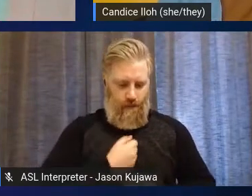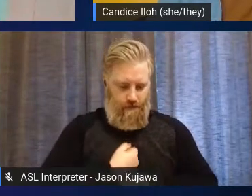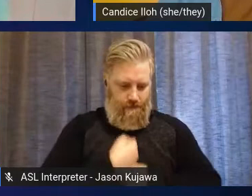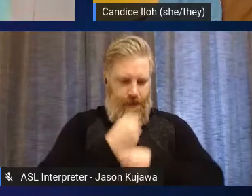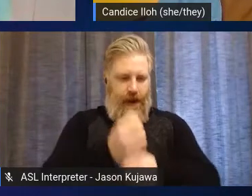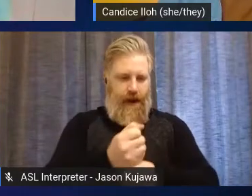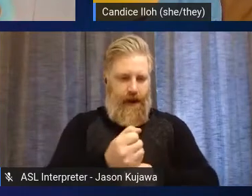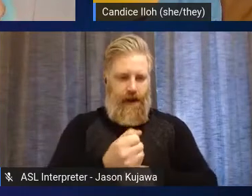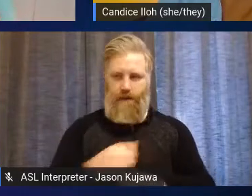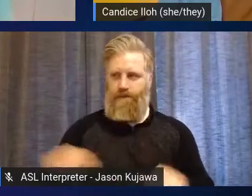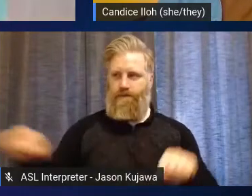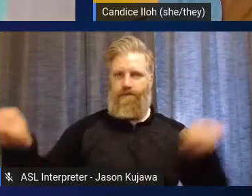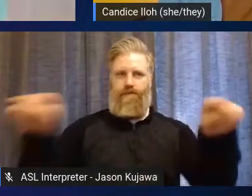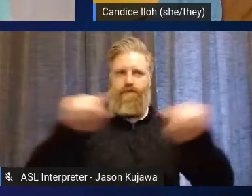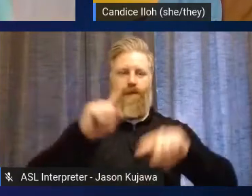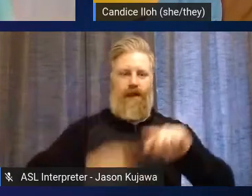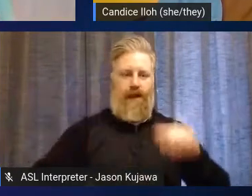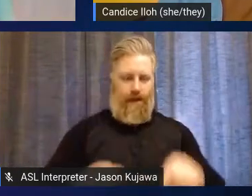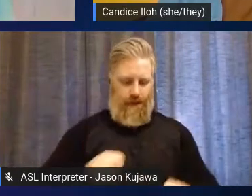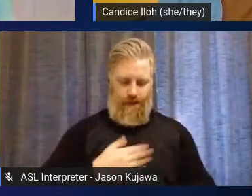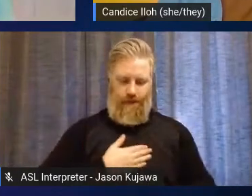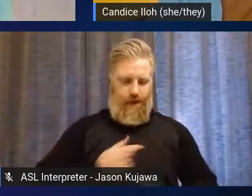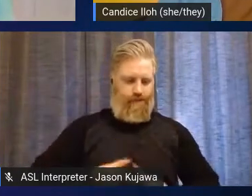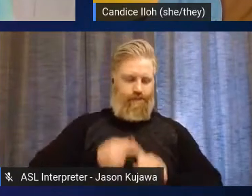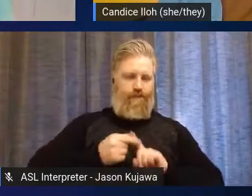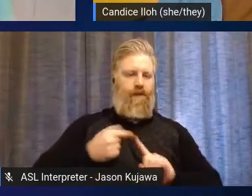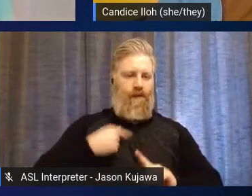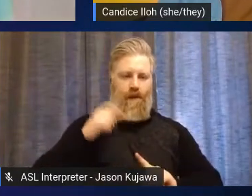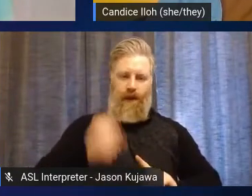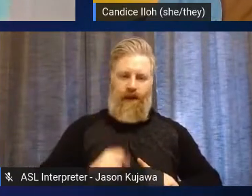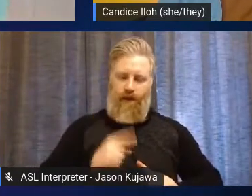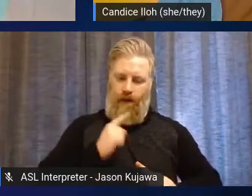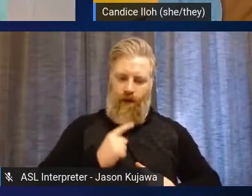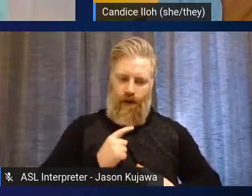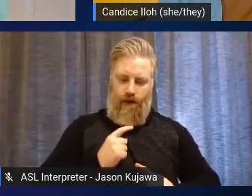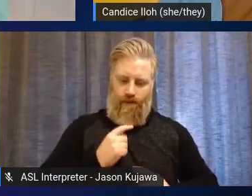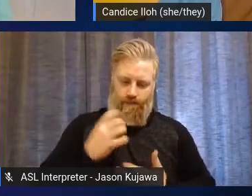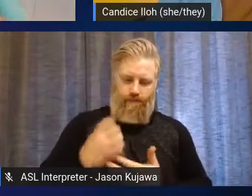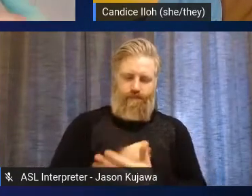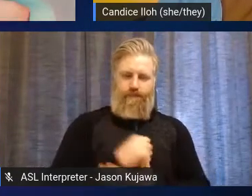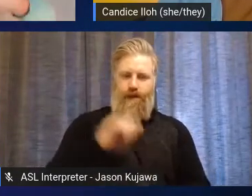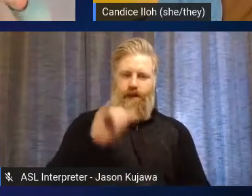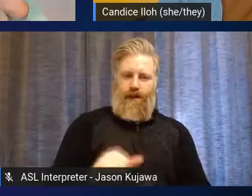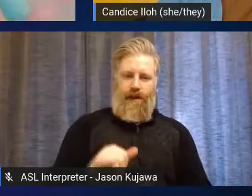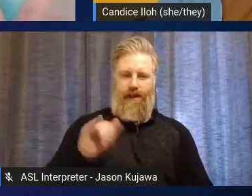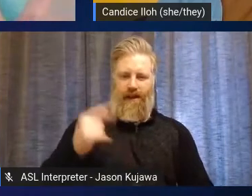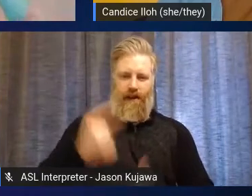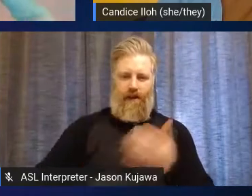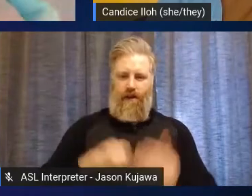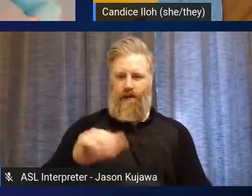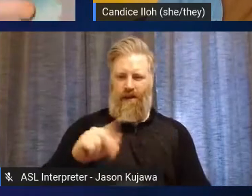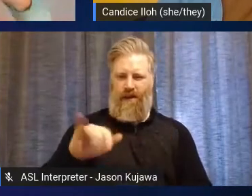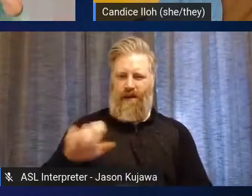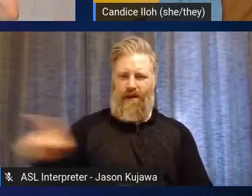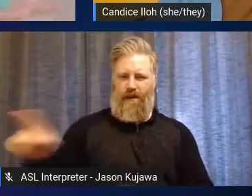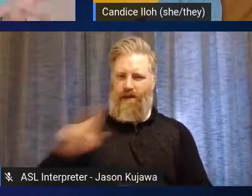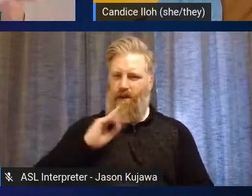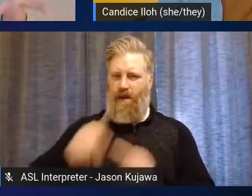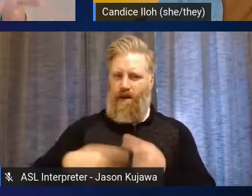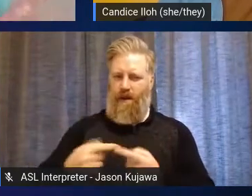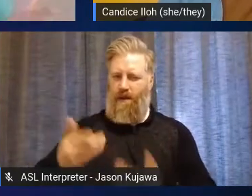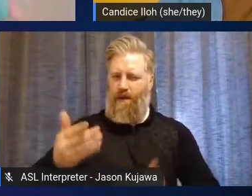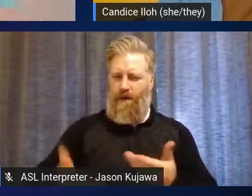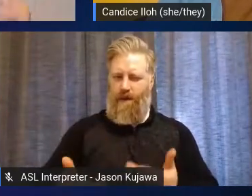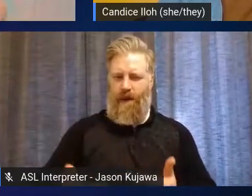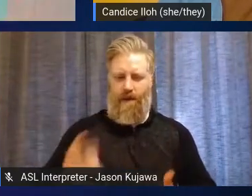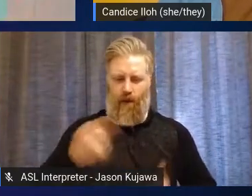And that is the thing that you have to hold fast to. That is, I think, the thing that Candace is talking about, maybe the thing that you need to bring out